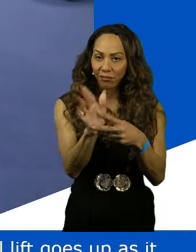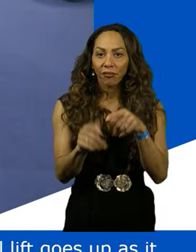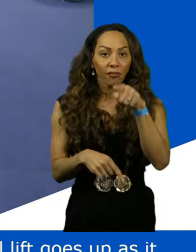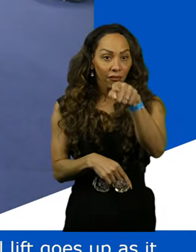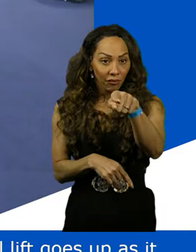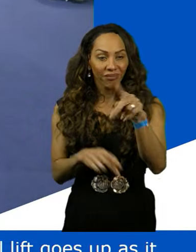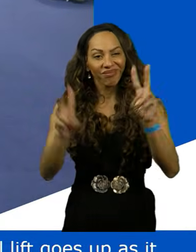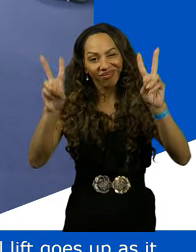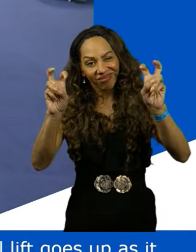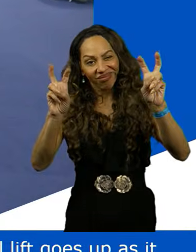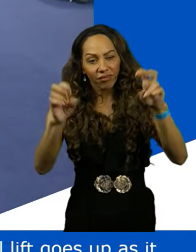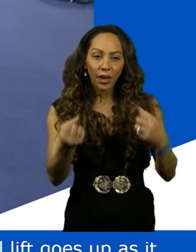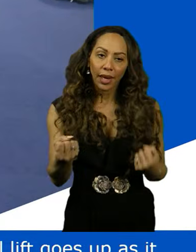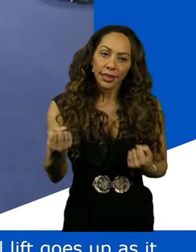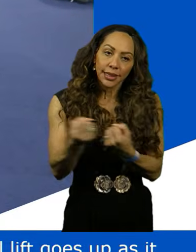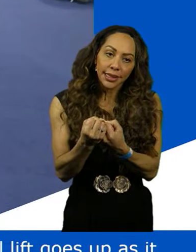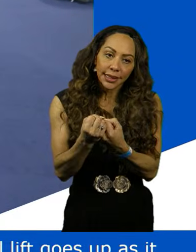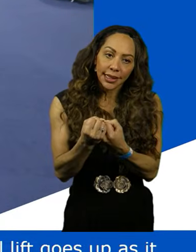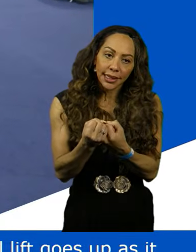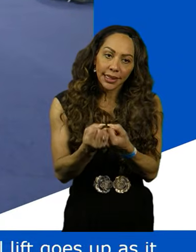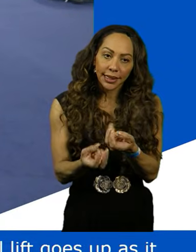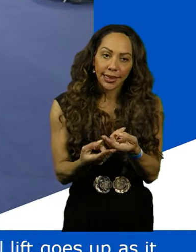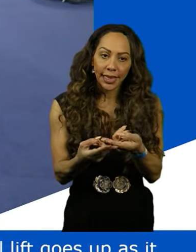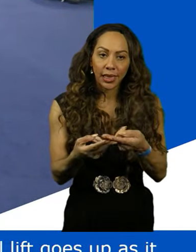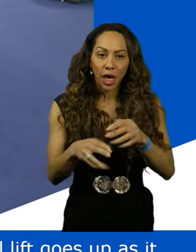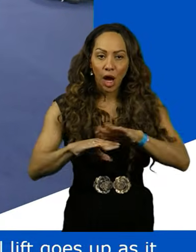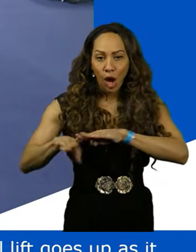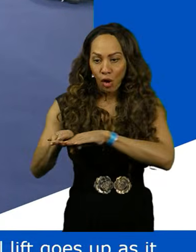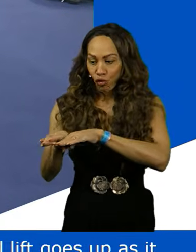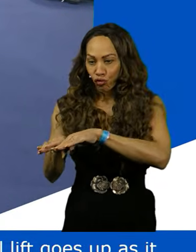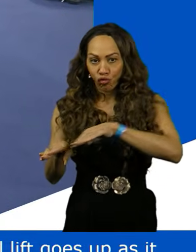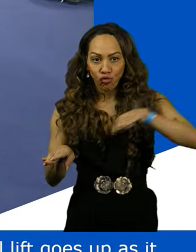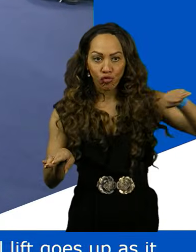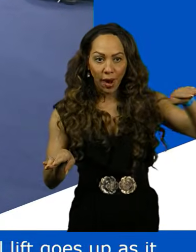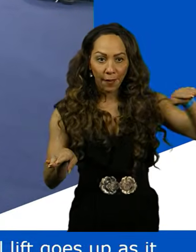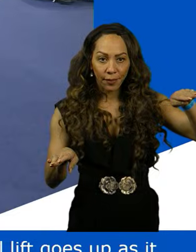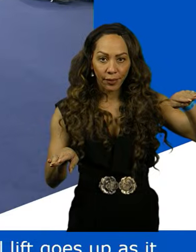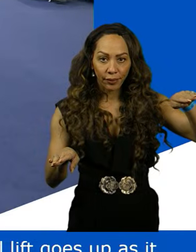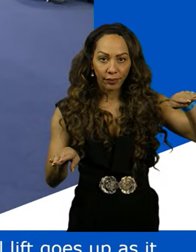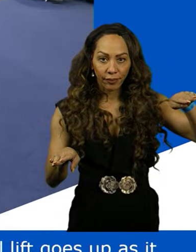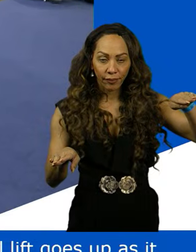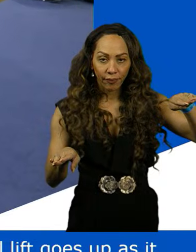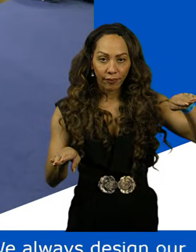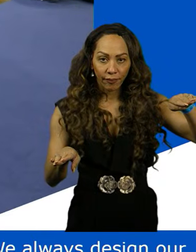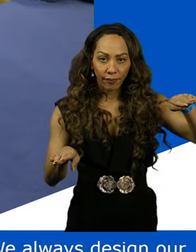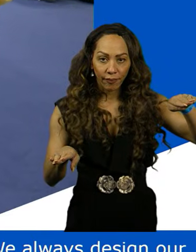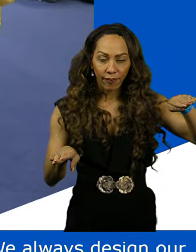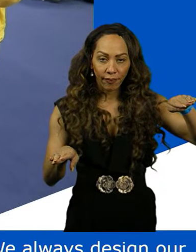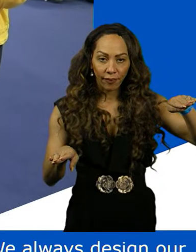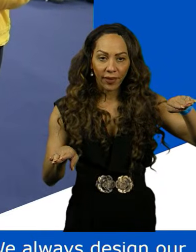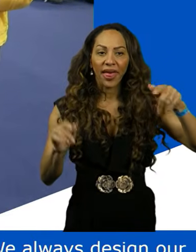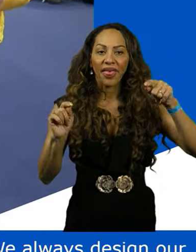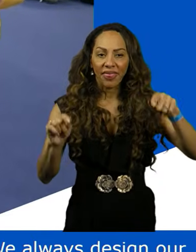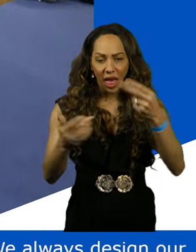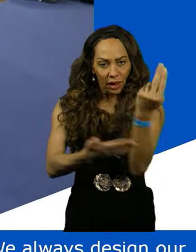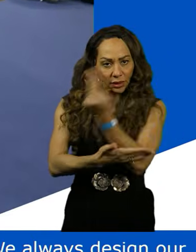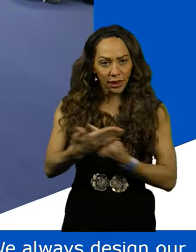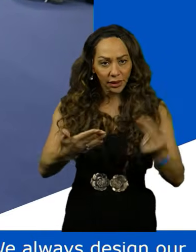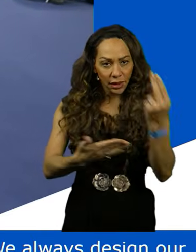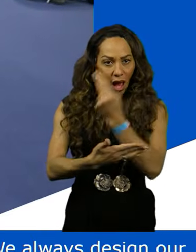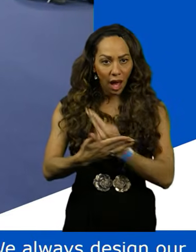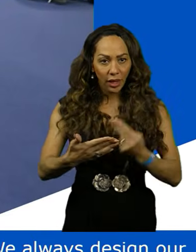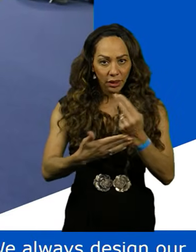ramp. We always design our ramps so that they sit below the glass line. Lovely.